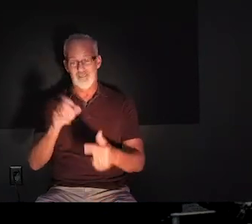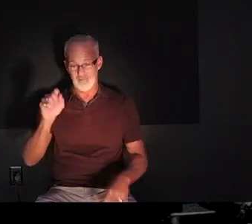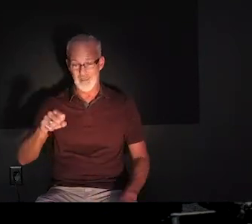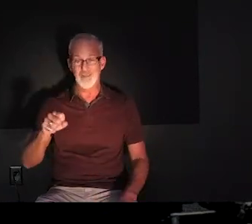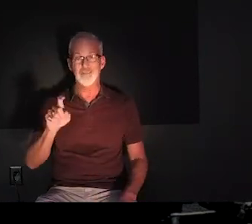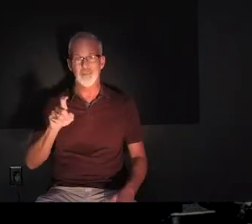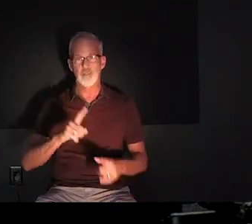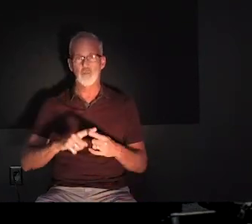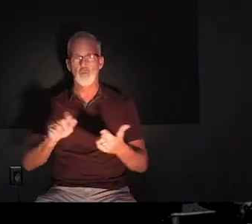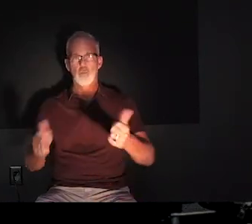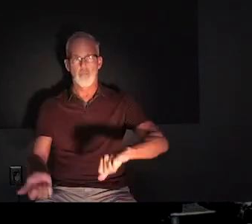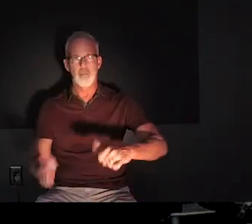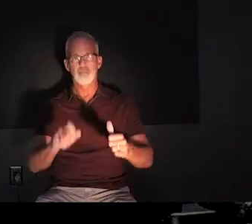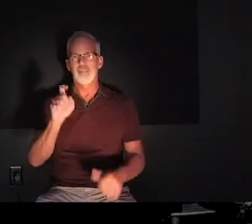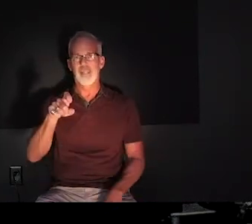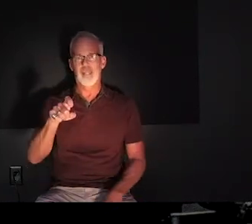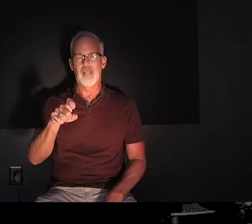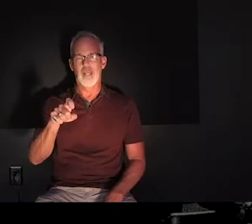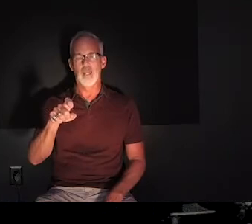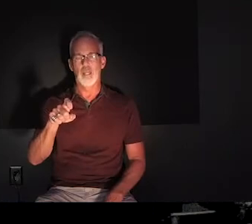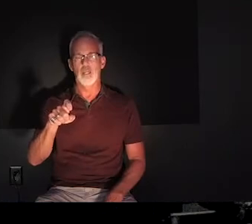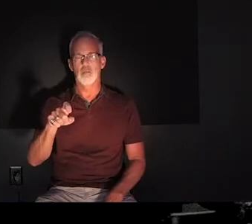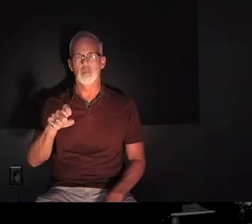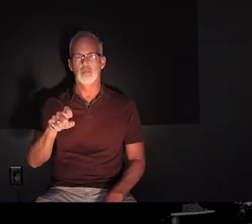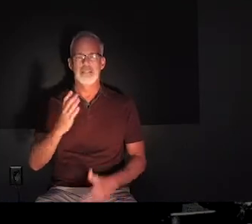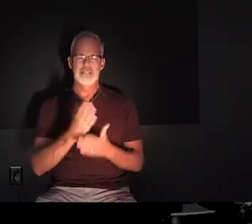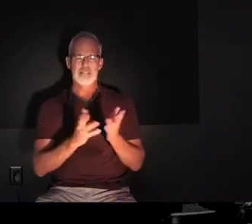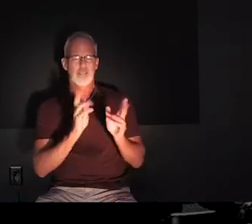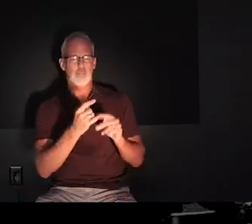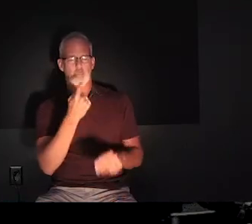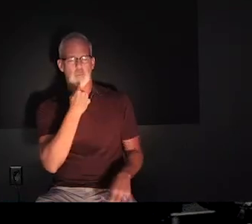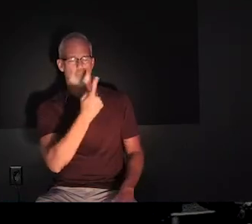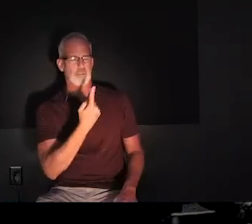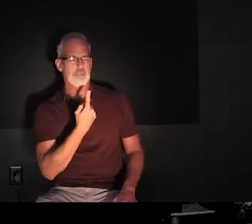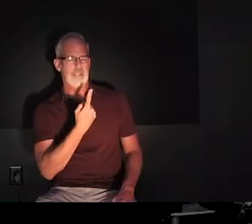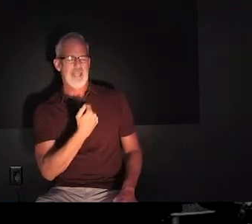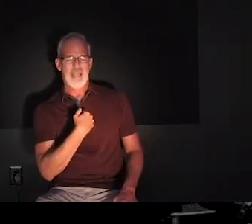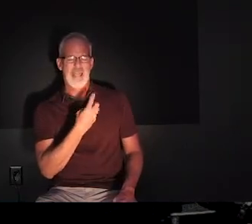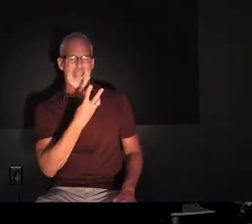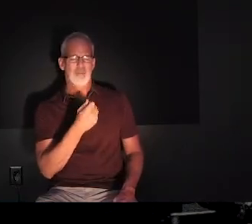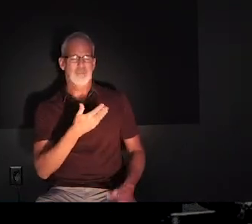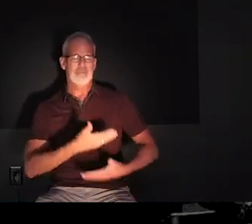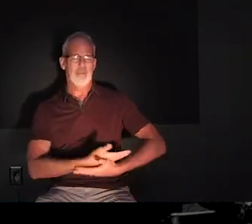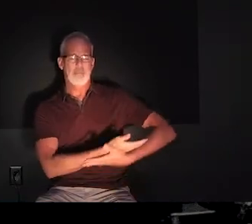Yes. I hear some people say, well, Pastor Eric,